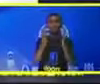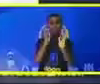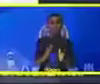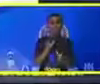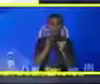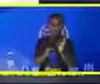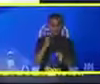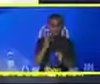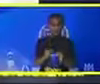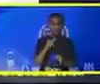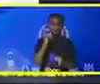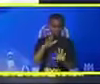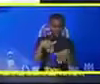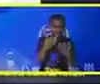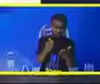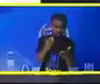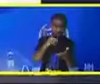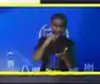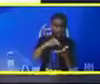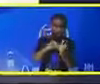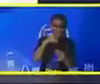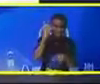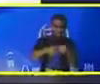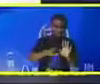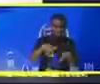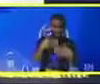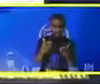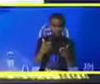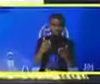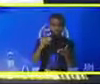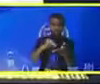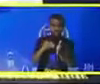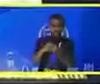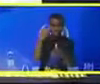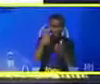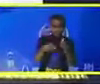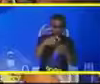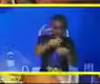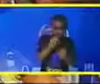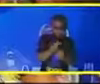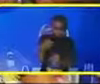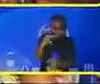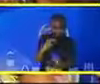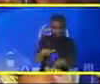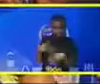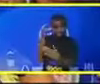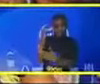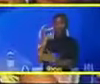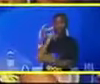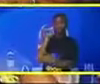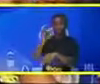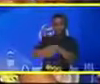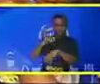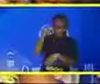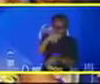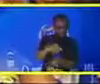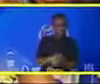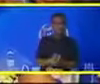you, it's not that they cannot give. It's that what should make them give is not on you. Everybody is a